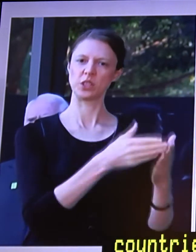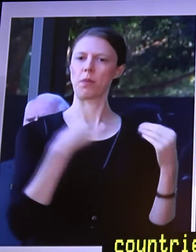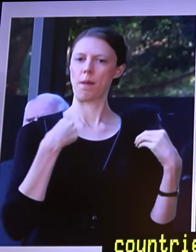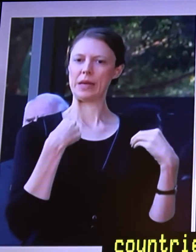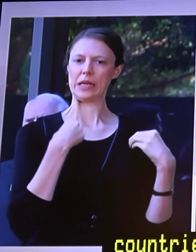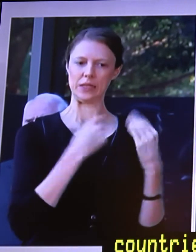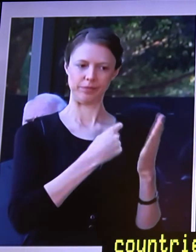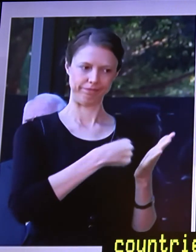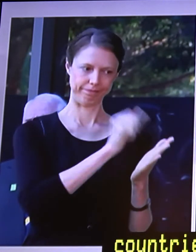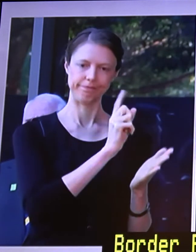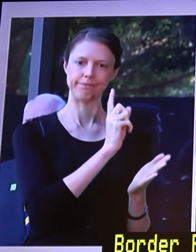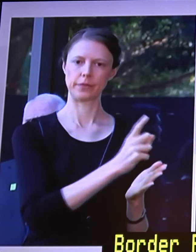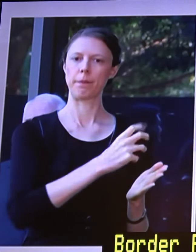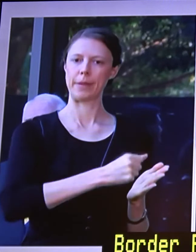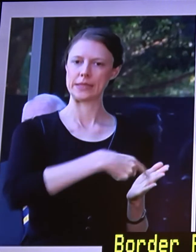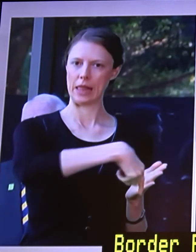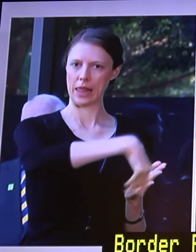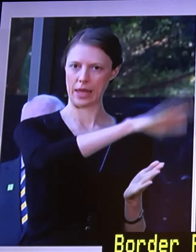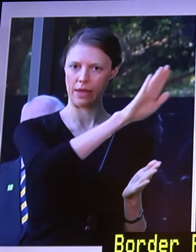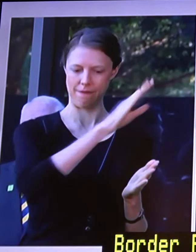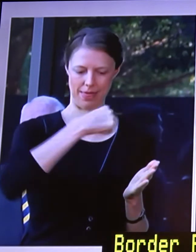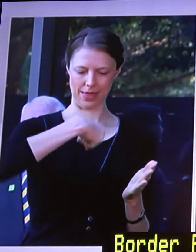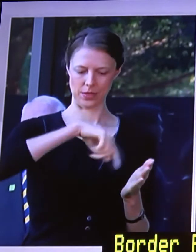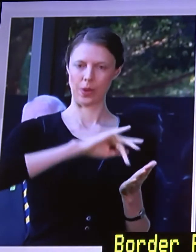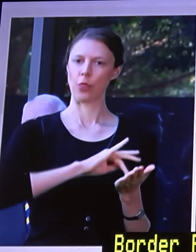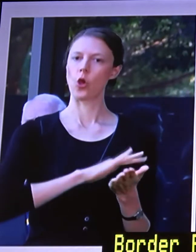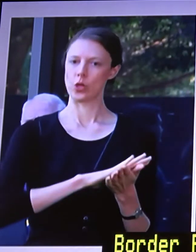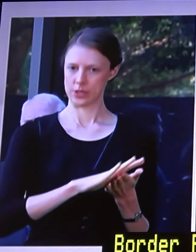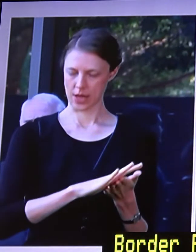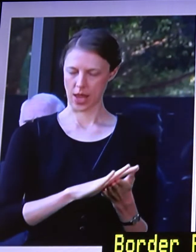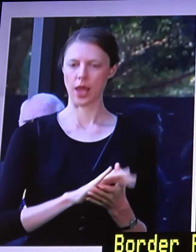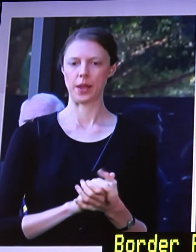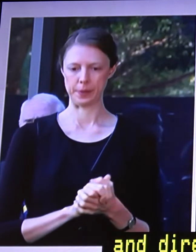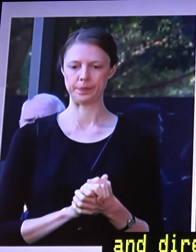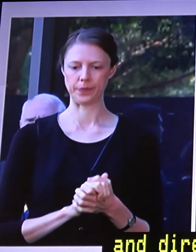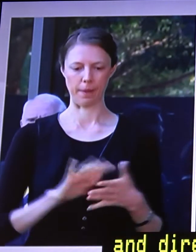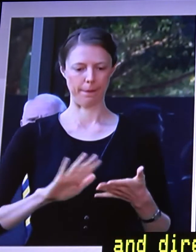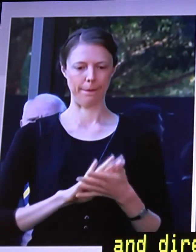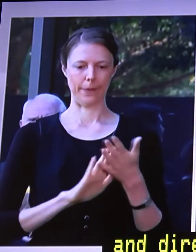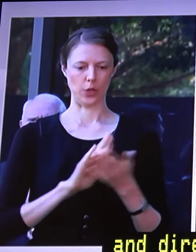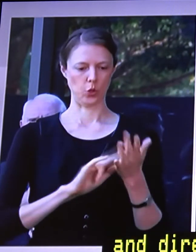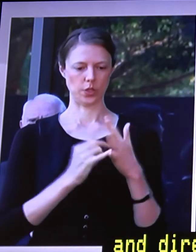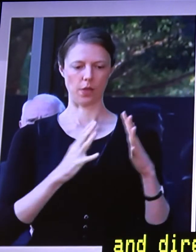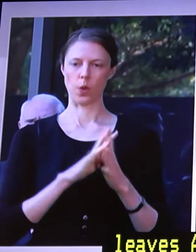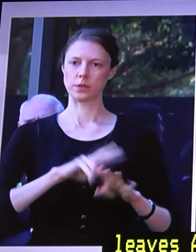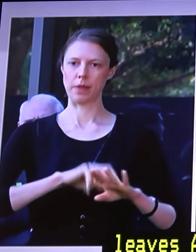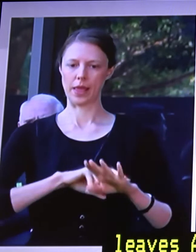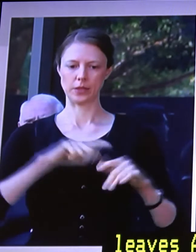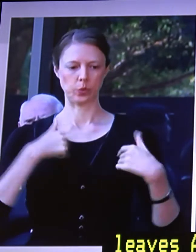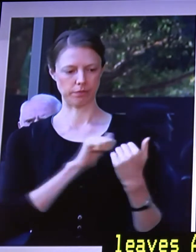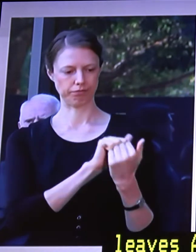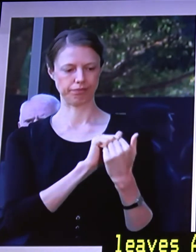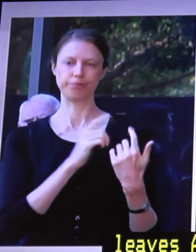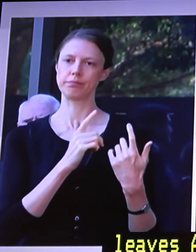leaves Australian waters from this Thursday. So from New South Wales Police perspective, we are still working to